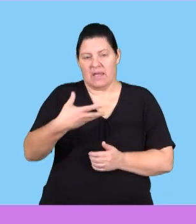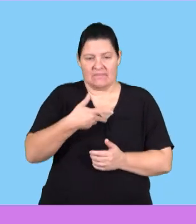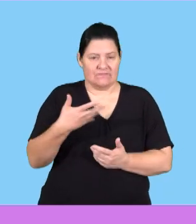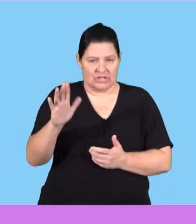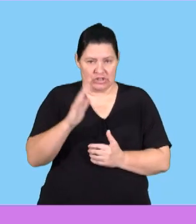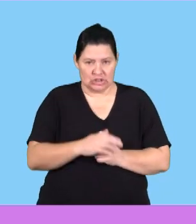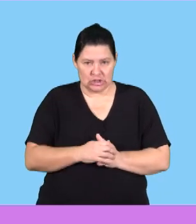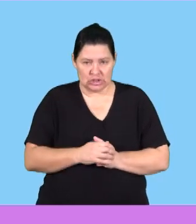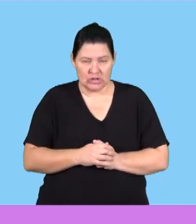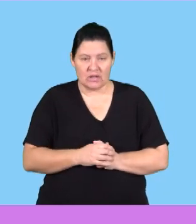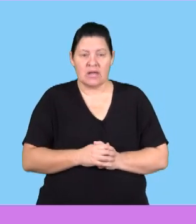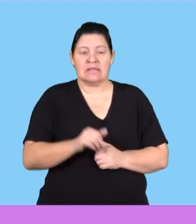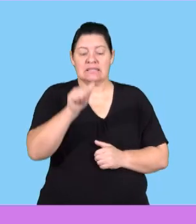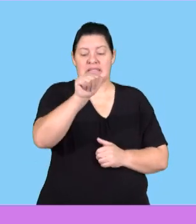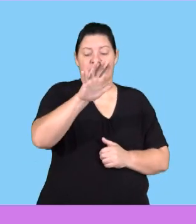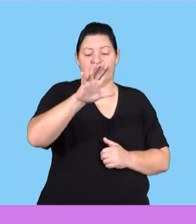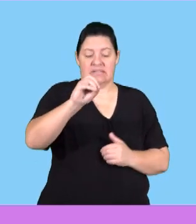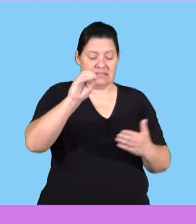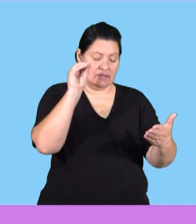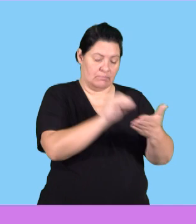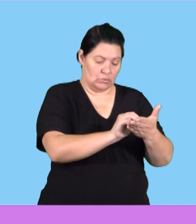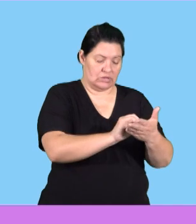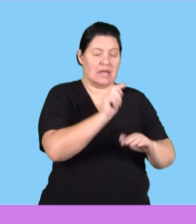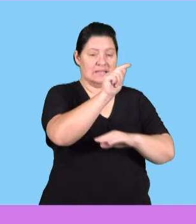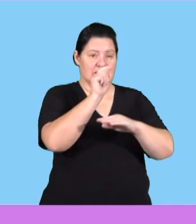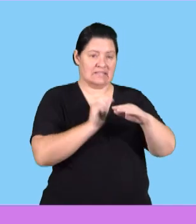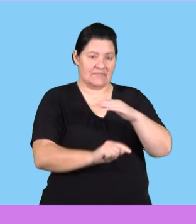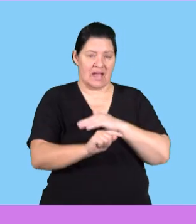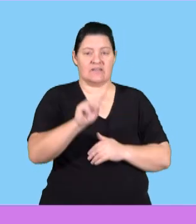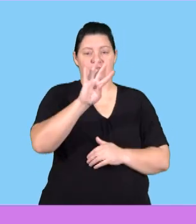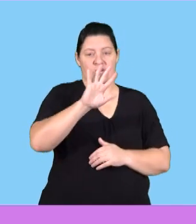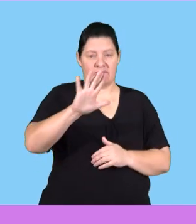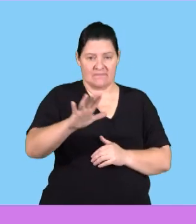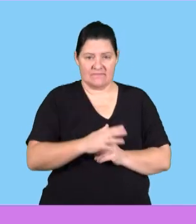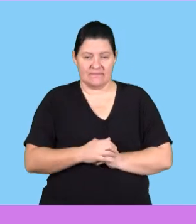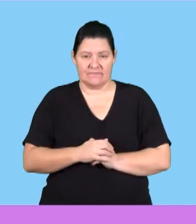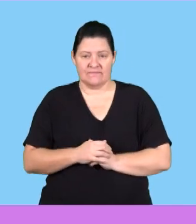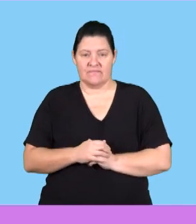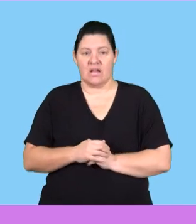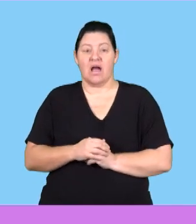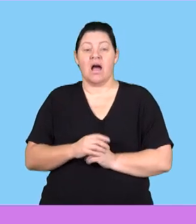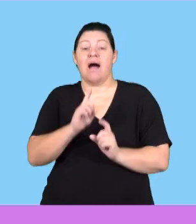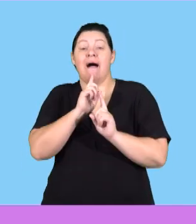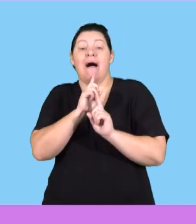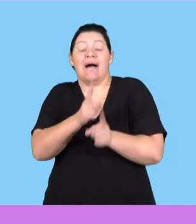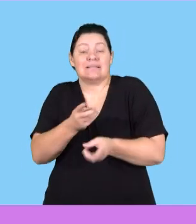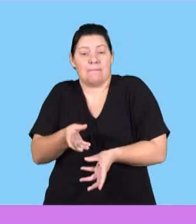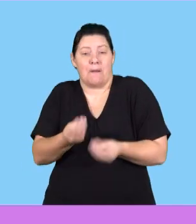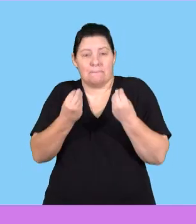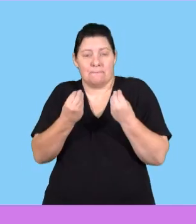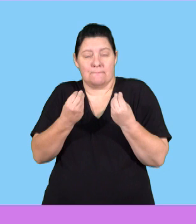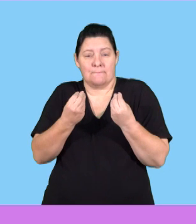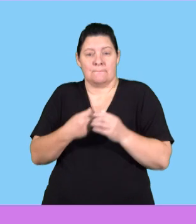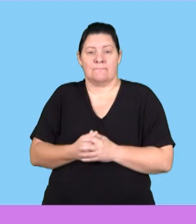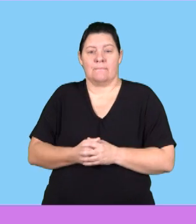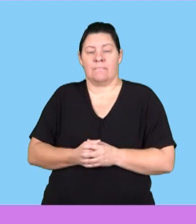given. Okay, so it's 615. We divide this by 45. Then the answer that we